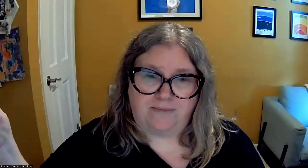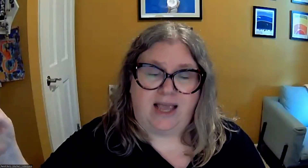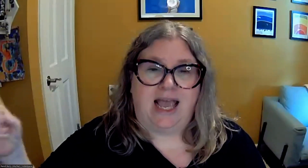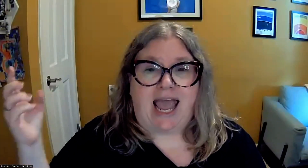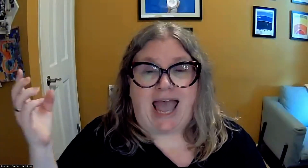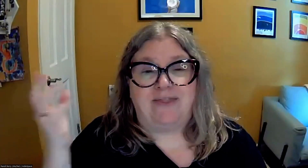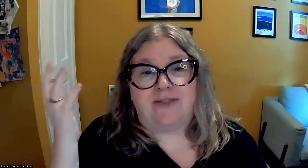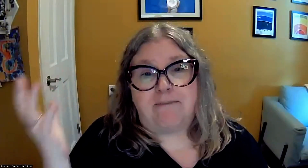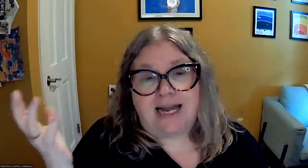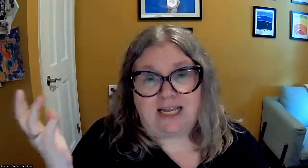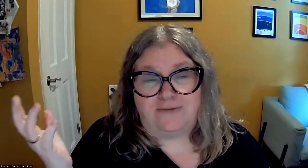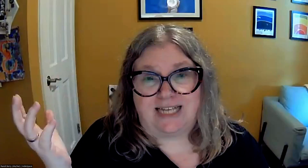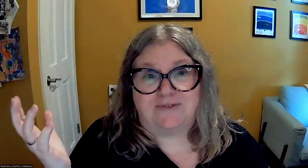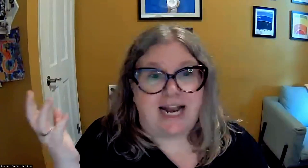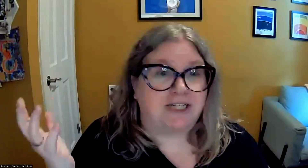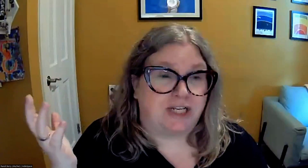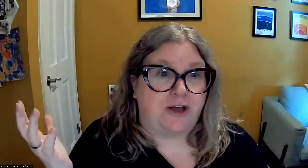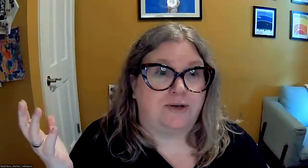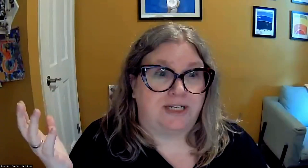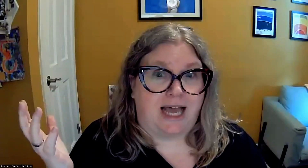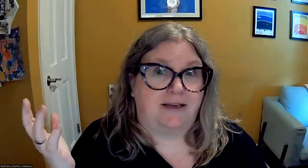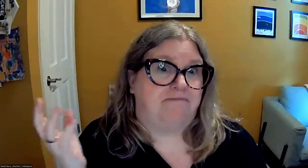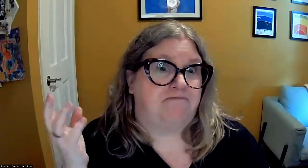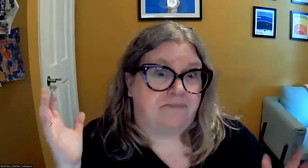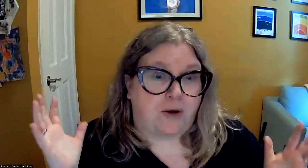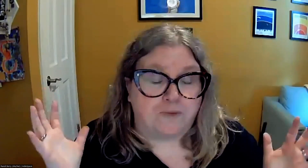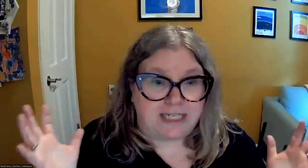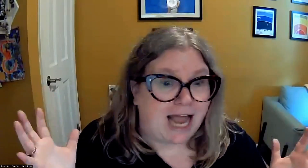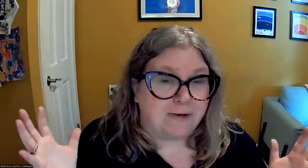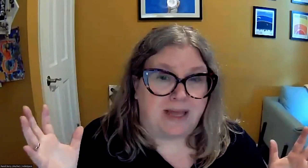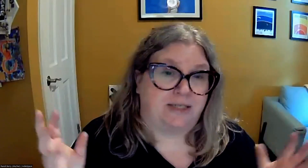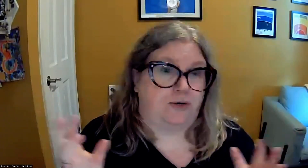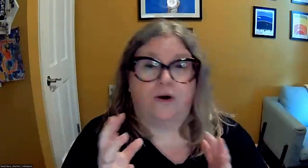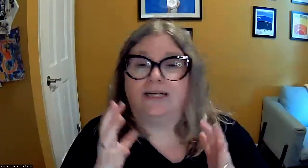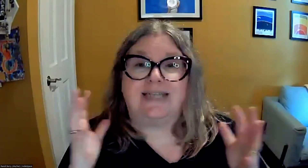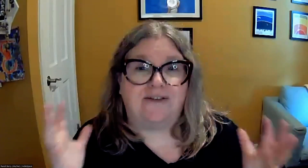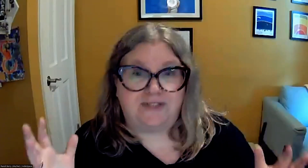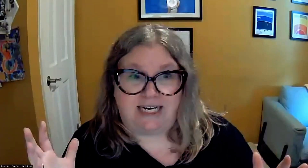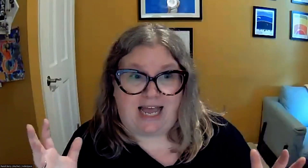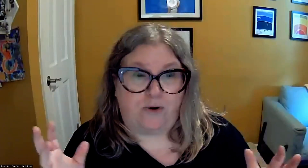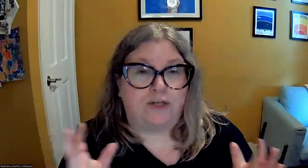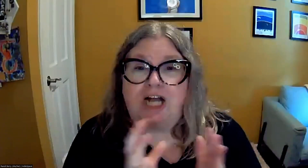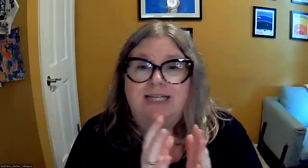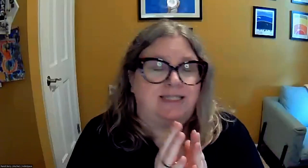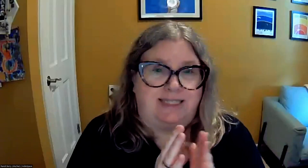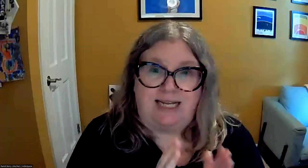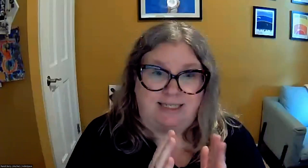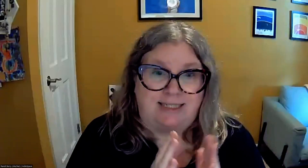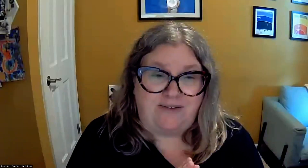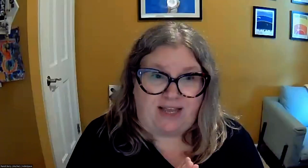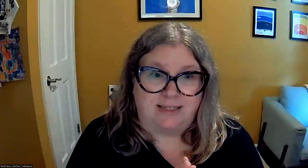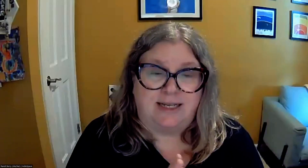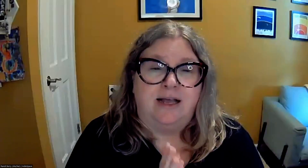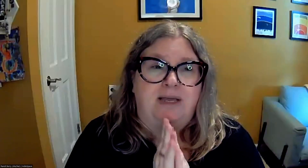program. And that the money you've saved could actually go to like retirement or a safety net or just sit